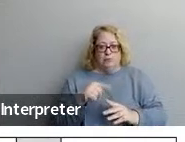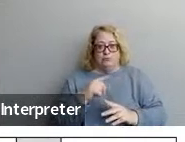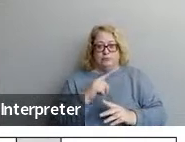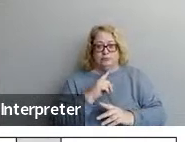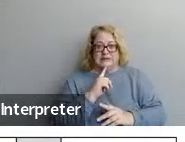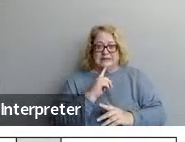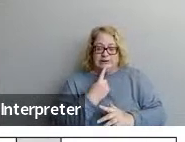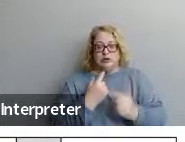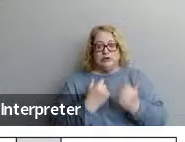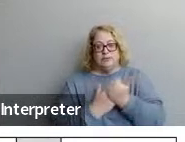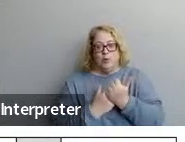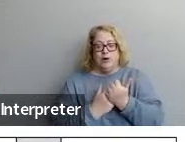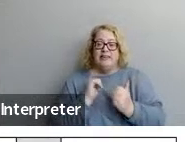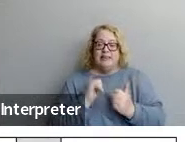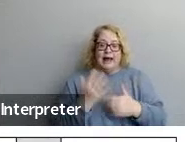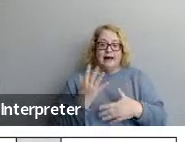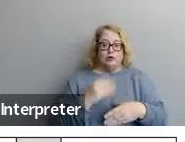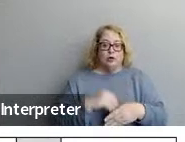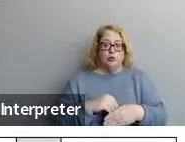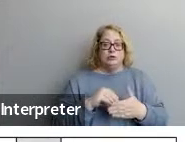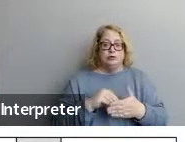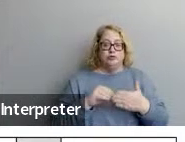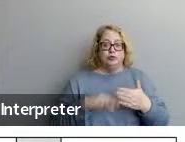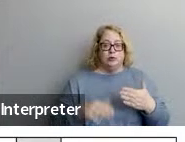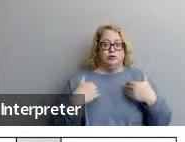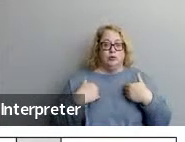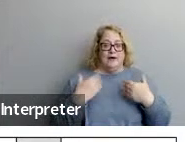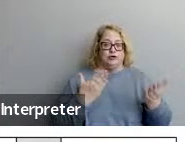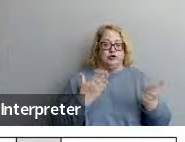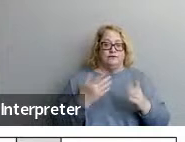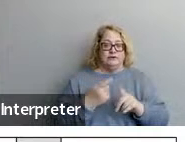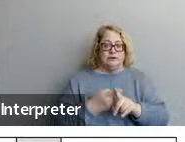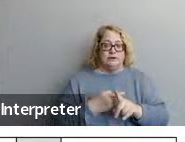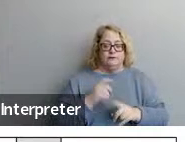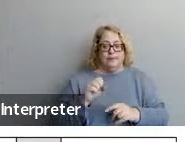this does include students who receive special education services.